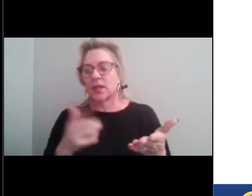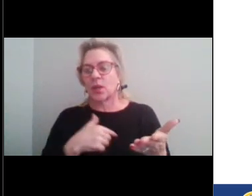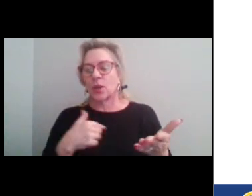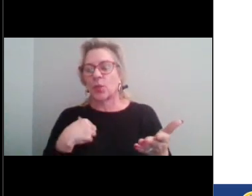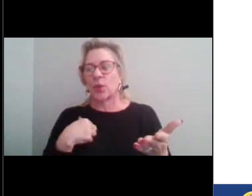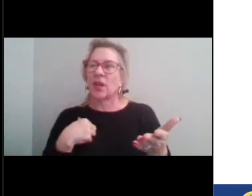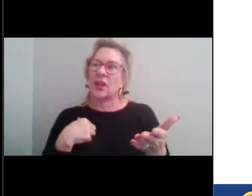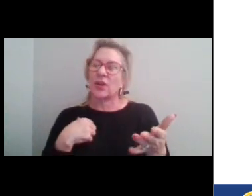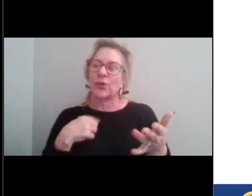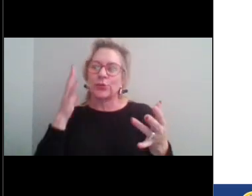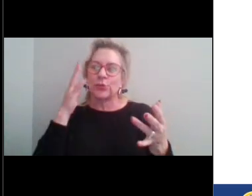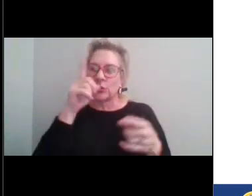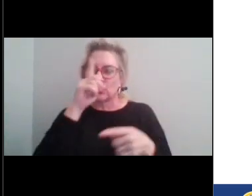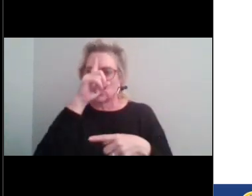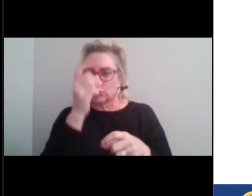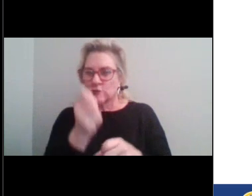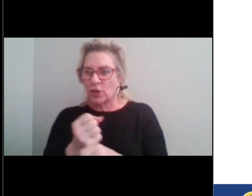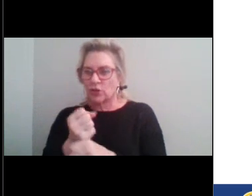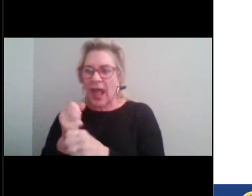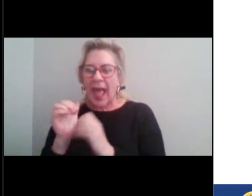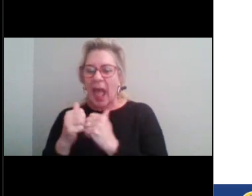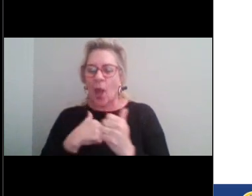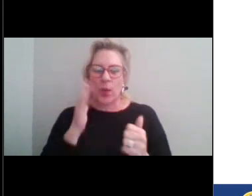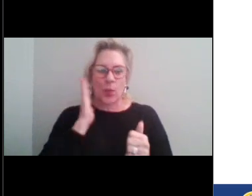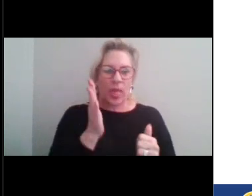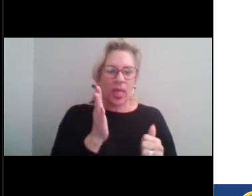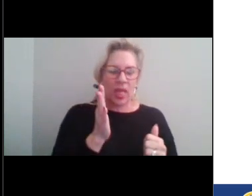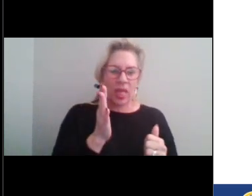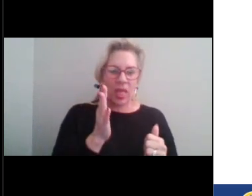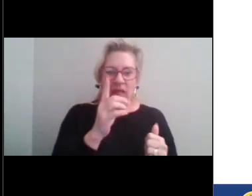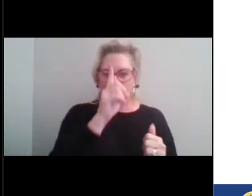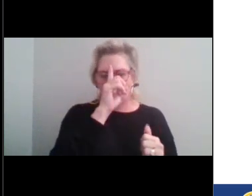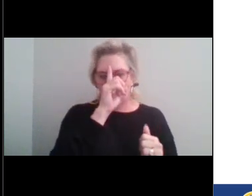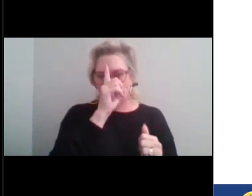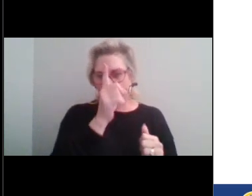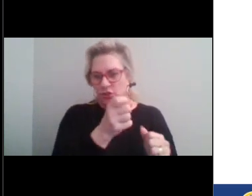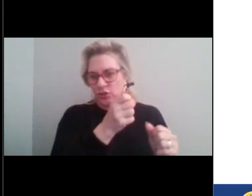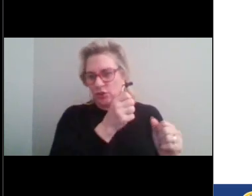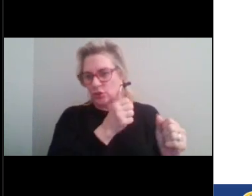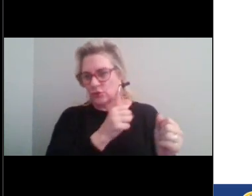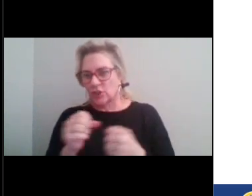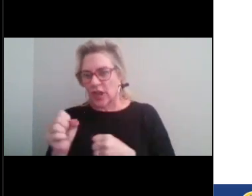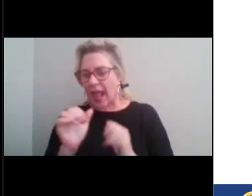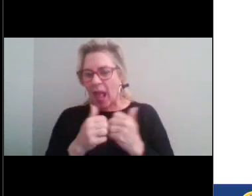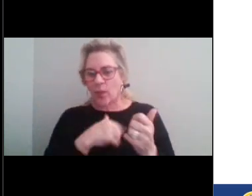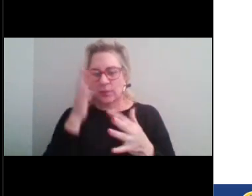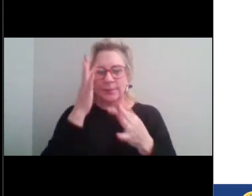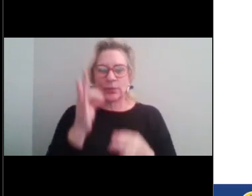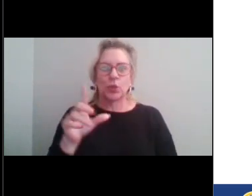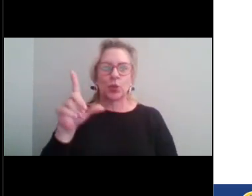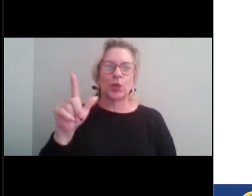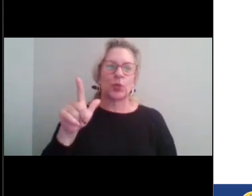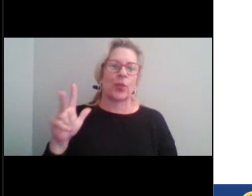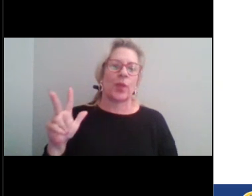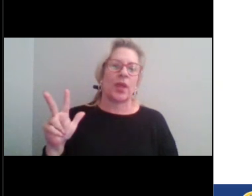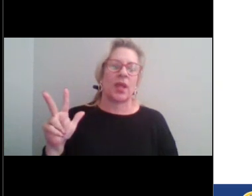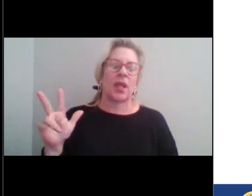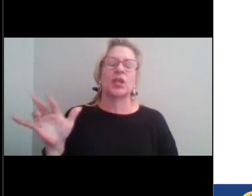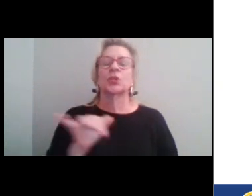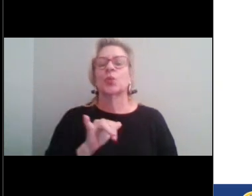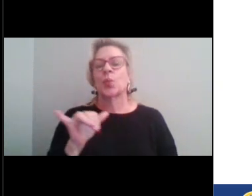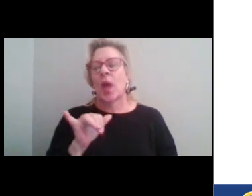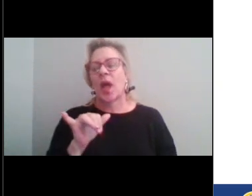sort of strategizing, if you will, how we're going to approach the track and systems going forward, but we'll move forward with that procurement in 2023, as well as